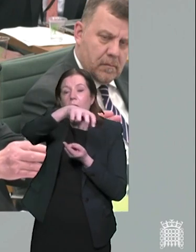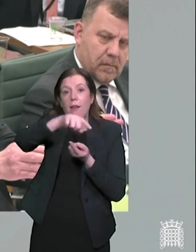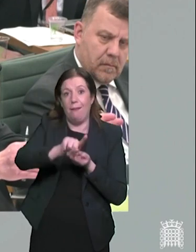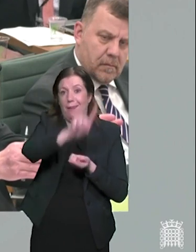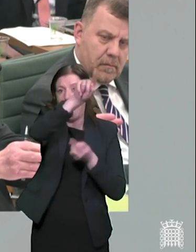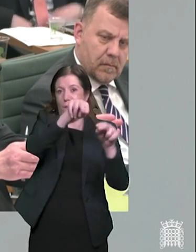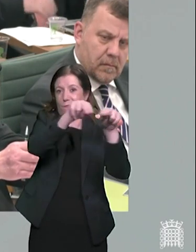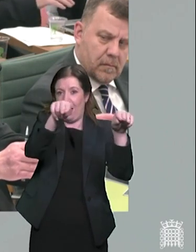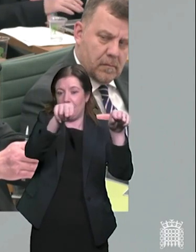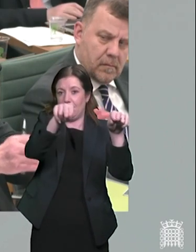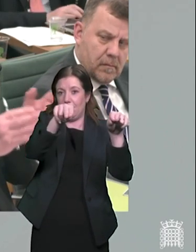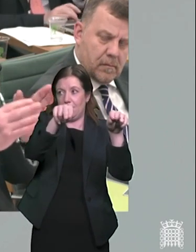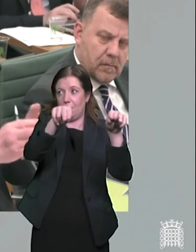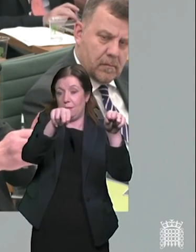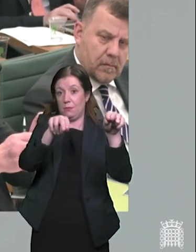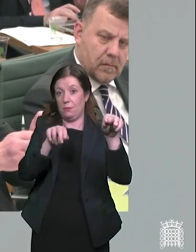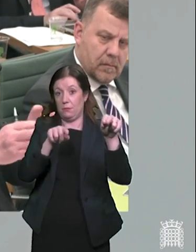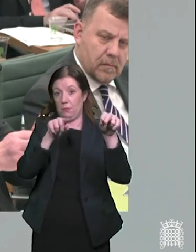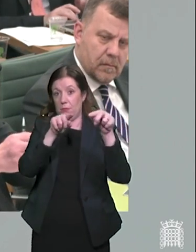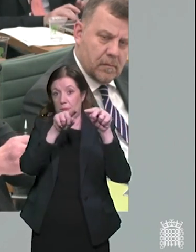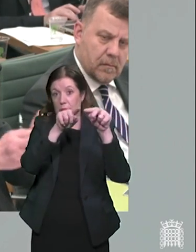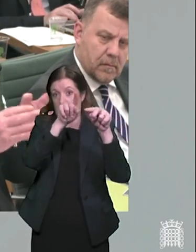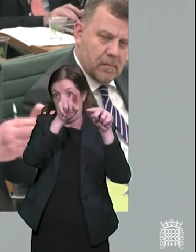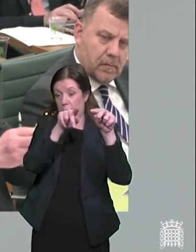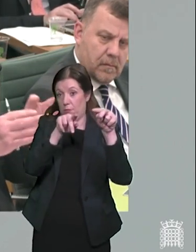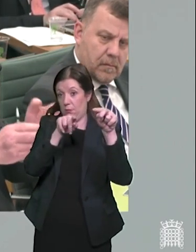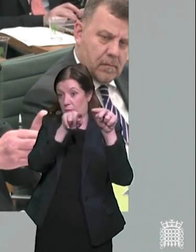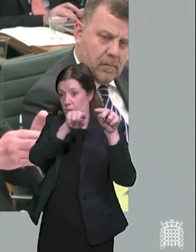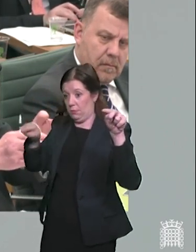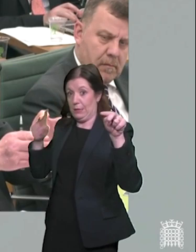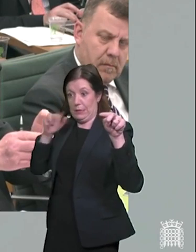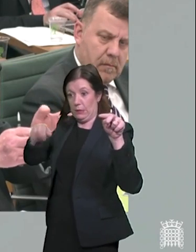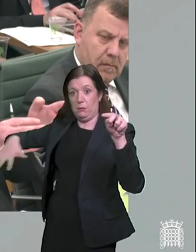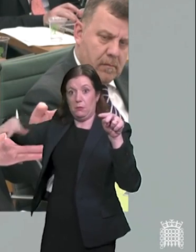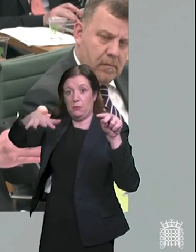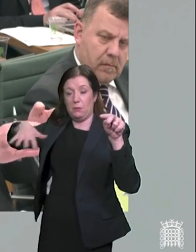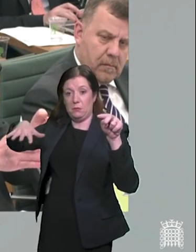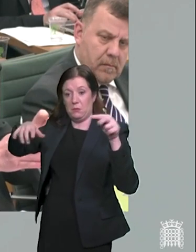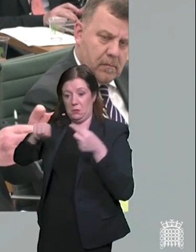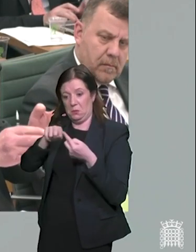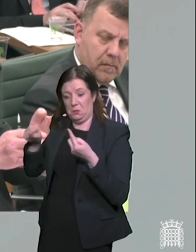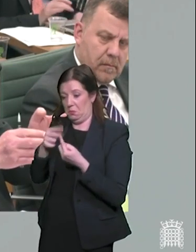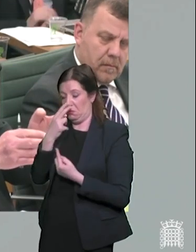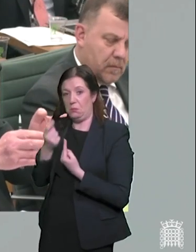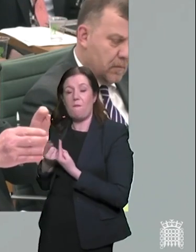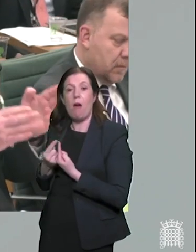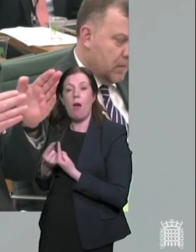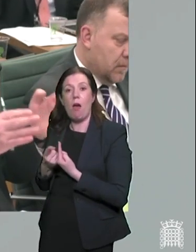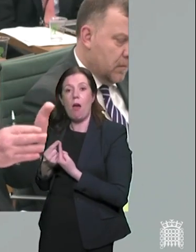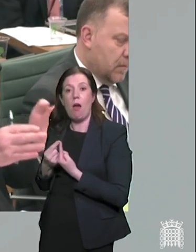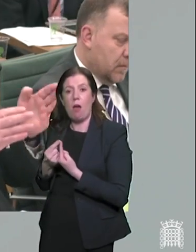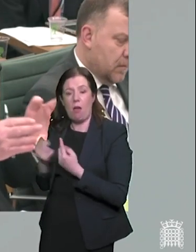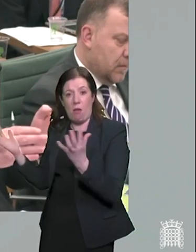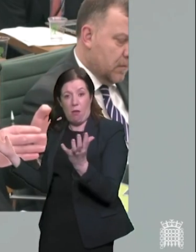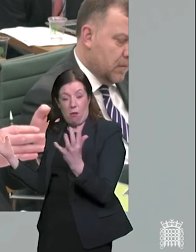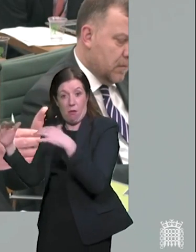your flat. Your direct line of sight would be into the vestibule, not more than a few metres away. There's a